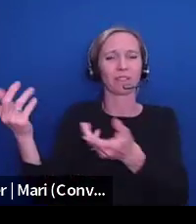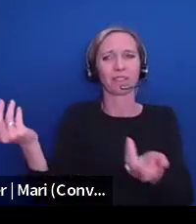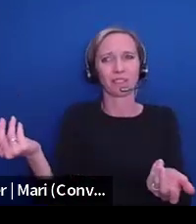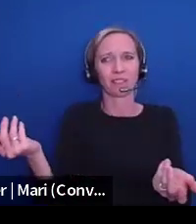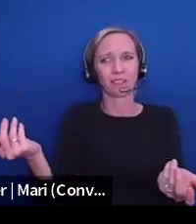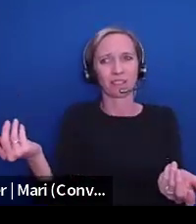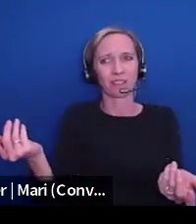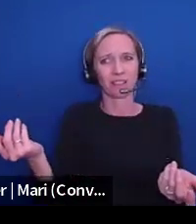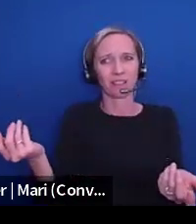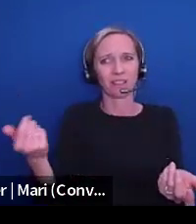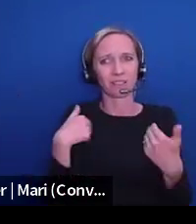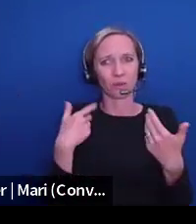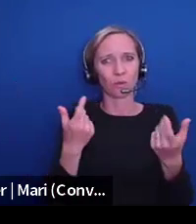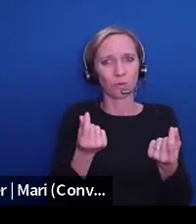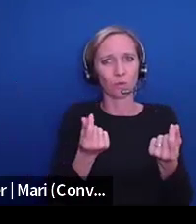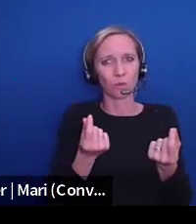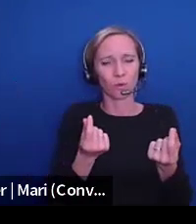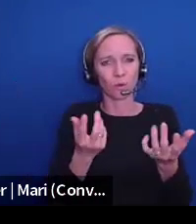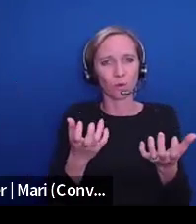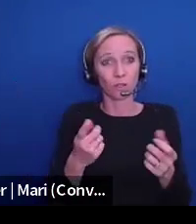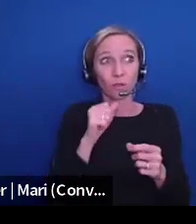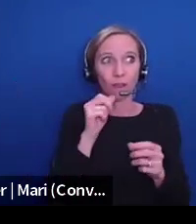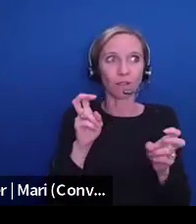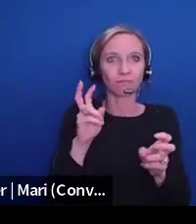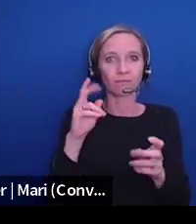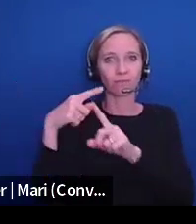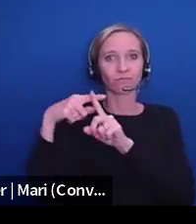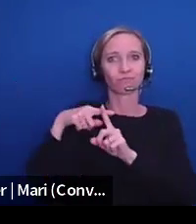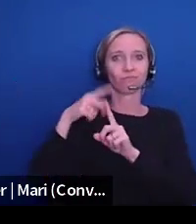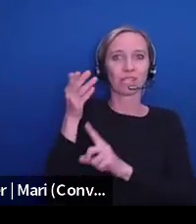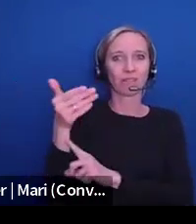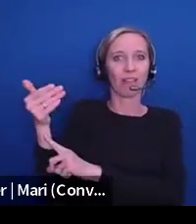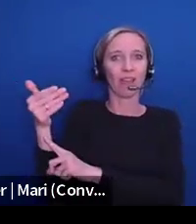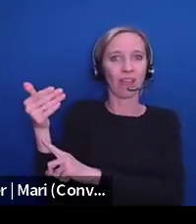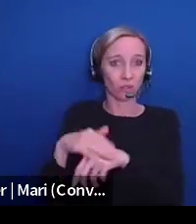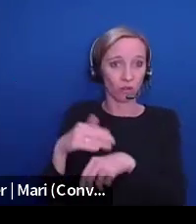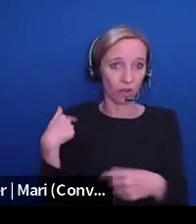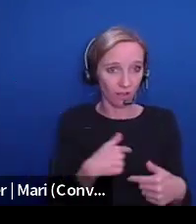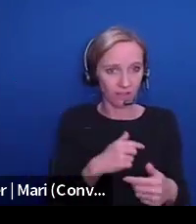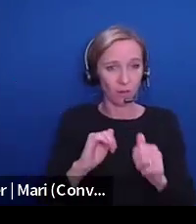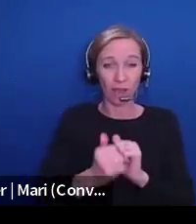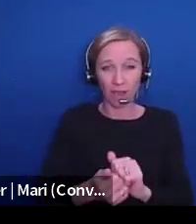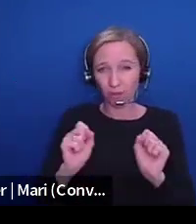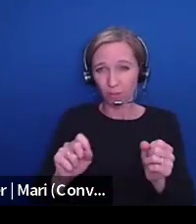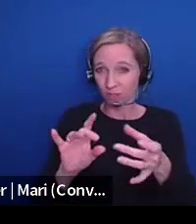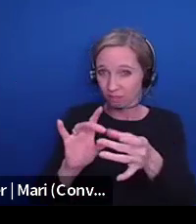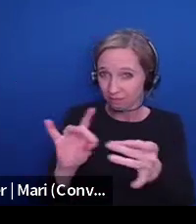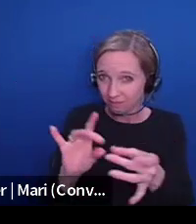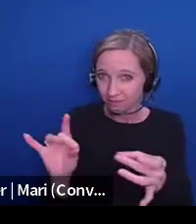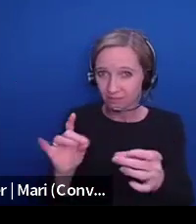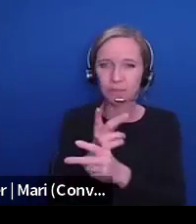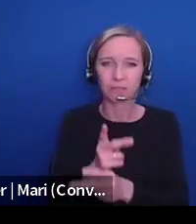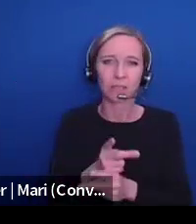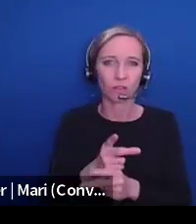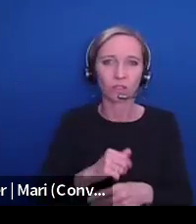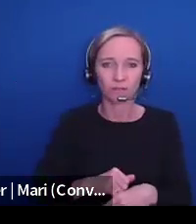we want to do is like not raise any flags. And so how can we talk about it? And I think the way I've